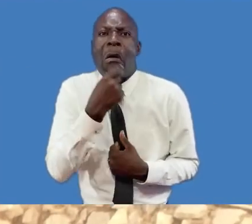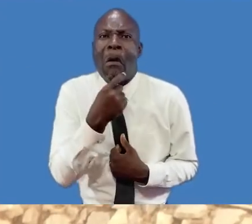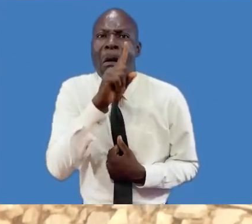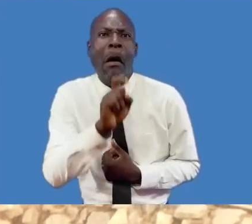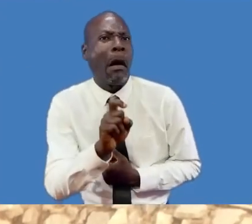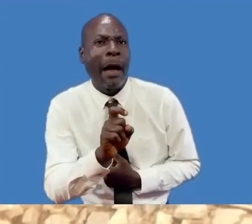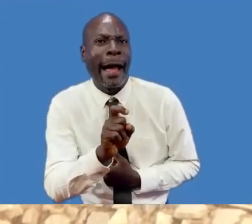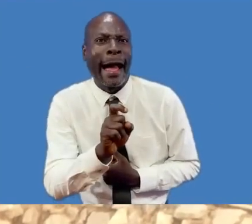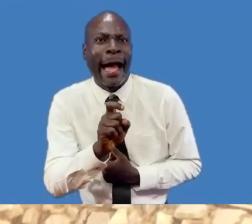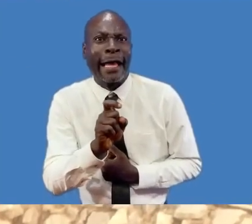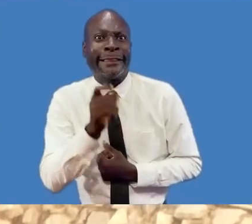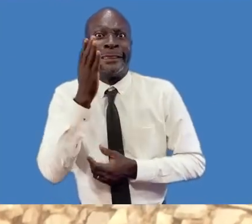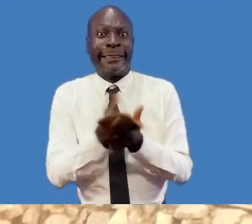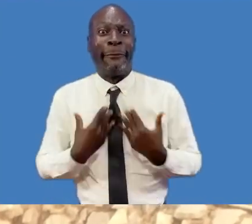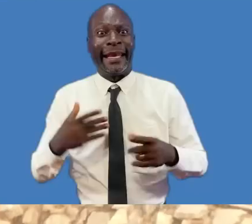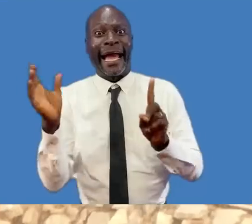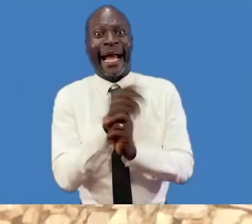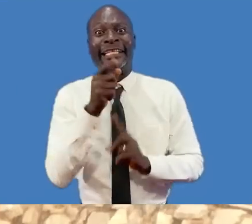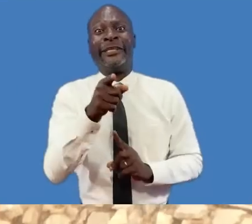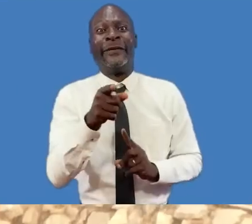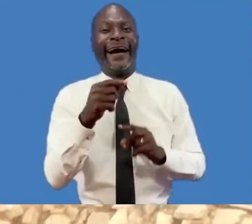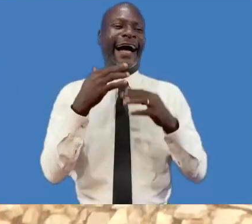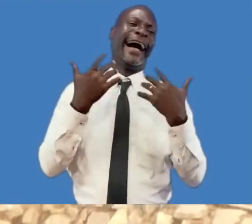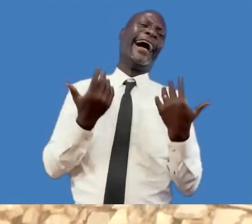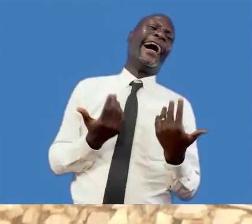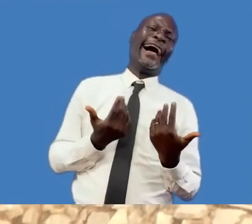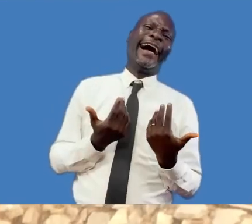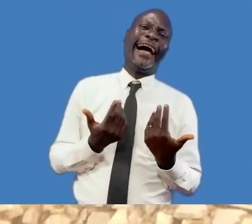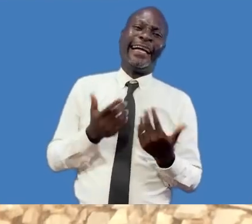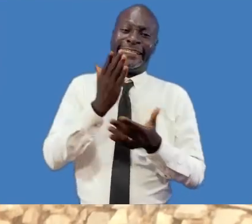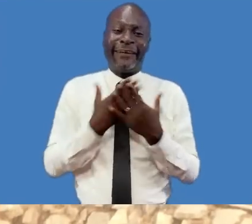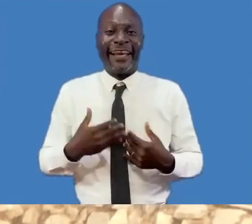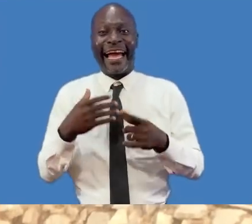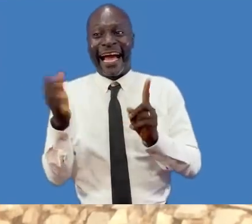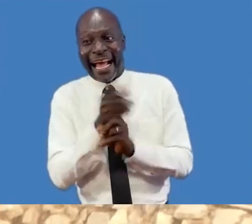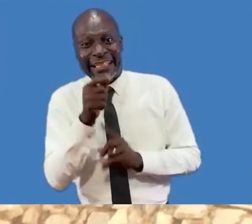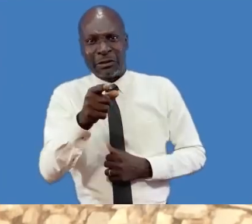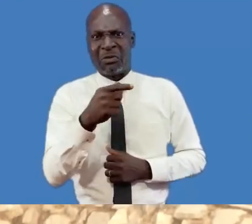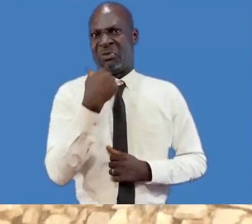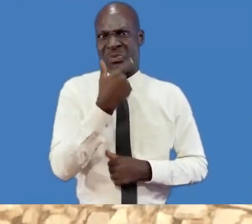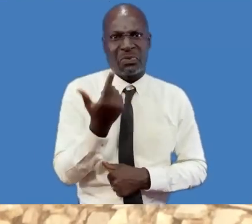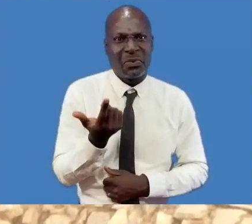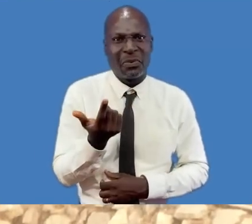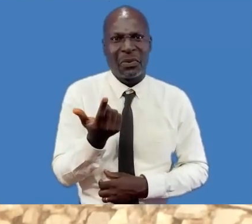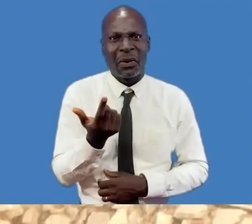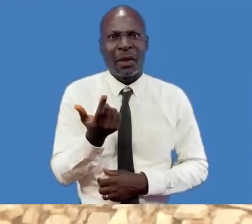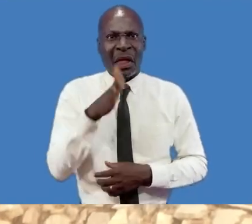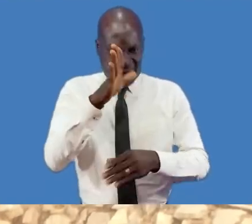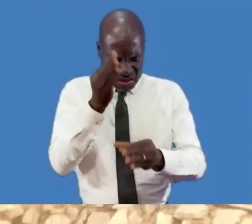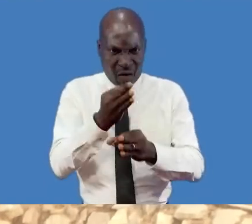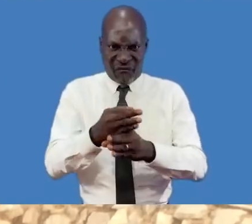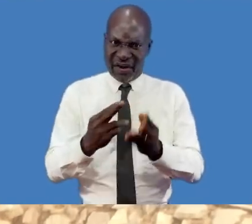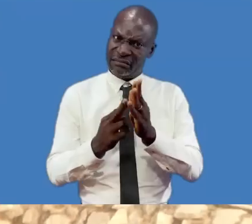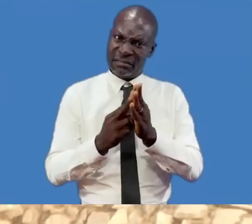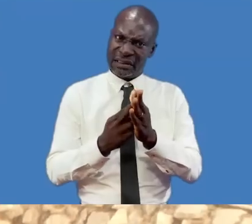hɔ? Obi no hɔ na ɛbɛbu w'atan ate buda. Obi bɛn na wo ka ne ho asɛm no. Sɛ wo gyidie no